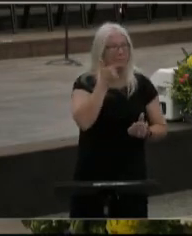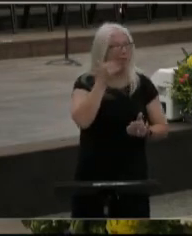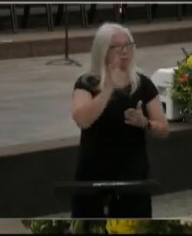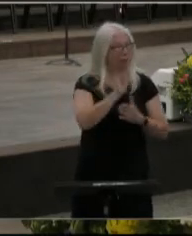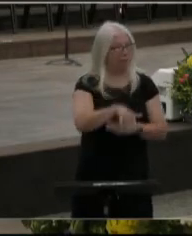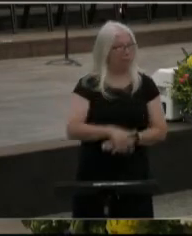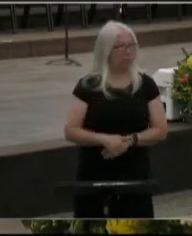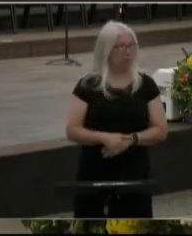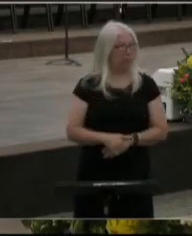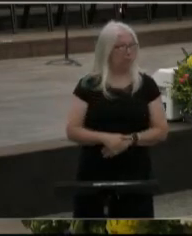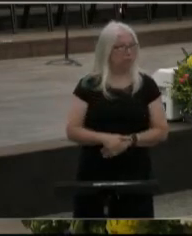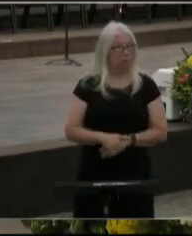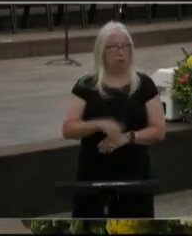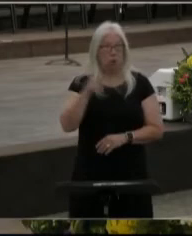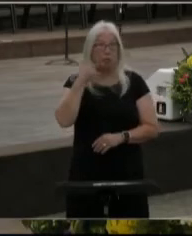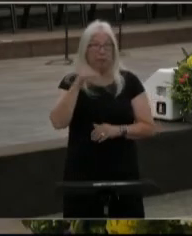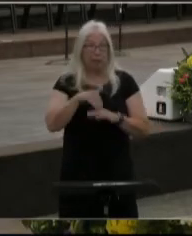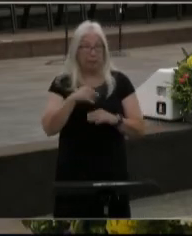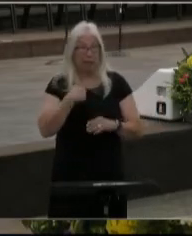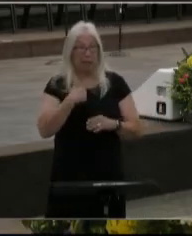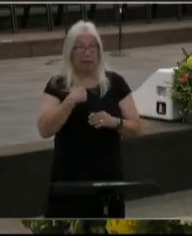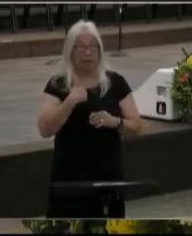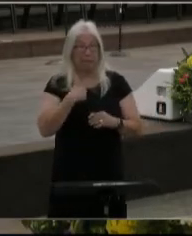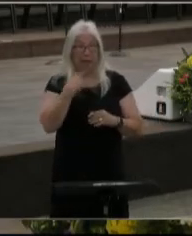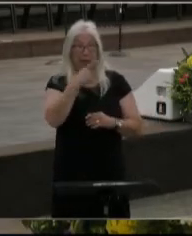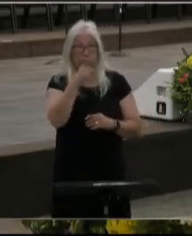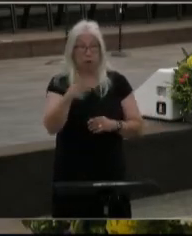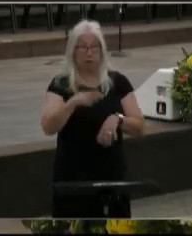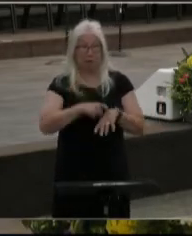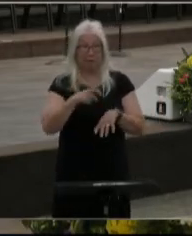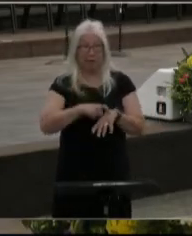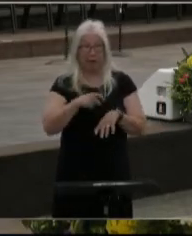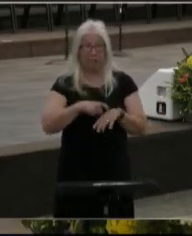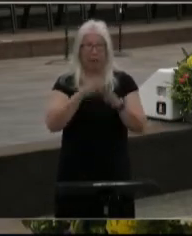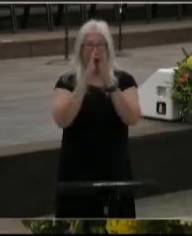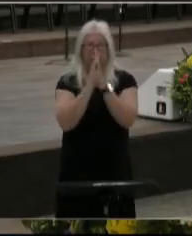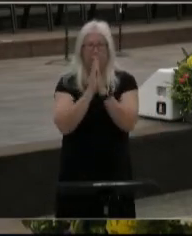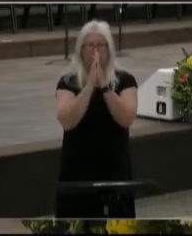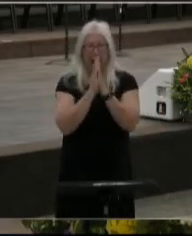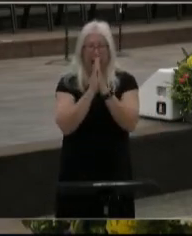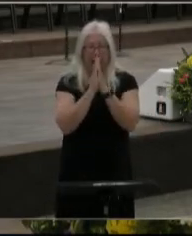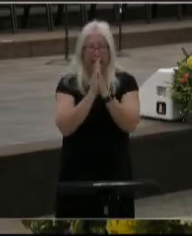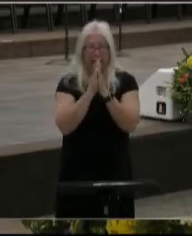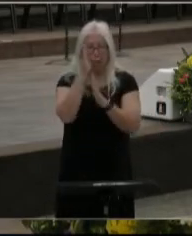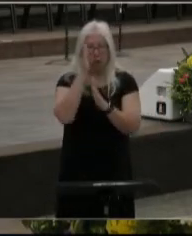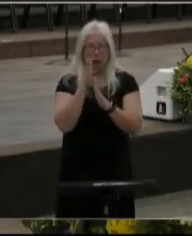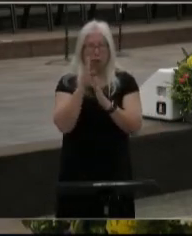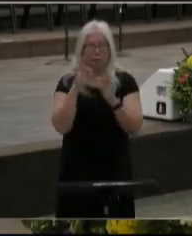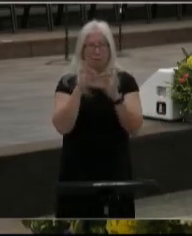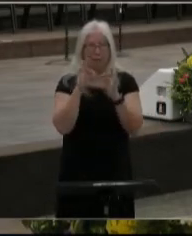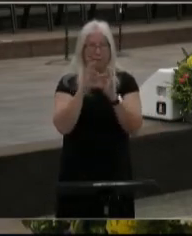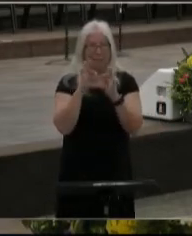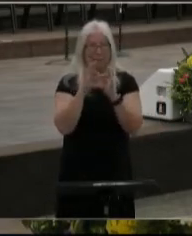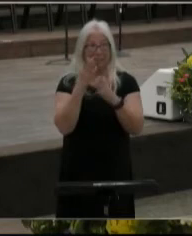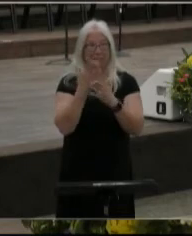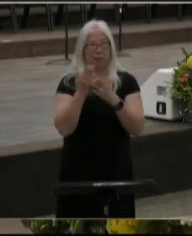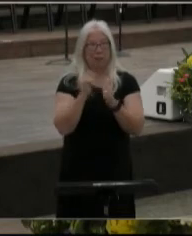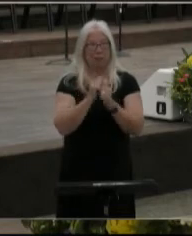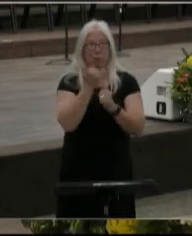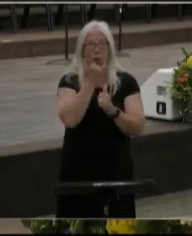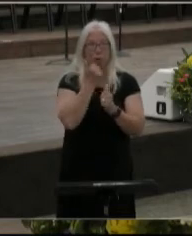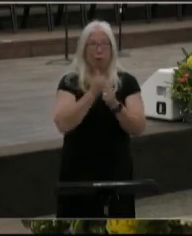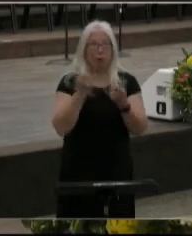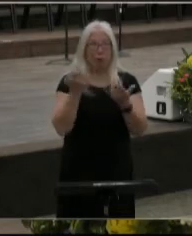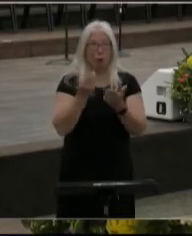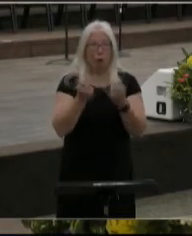that. You would laugh at me if I told you the times that I've prayed that God would fix an ailment in my car because I